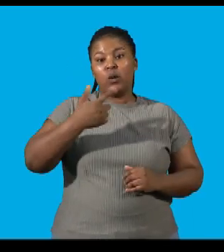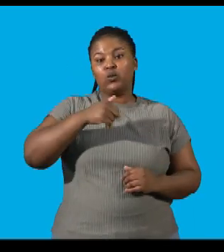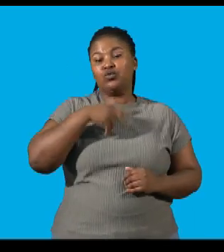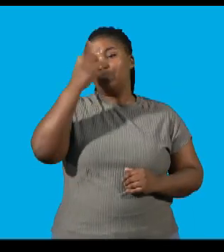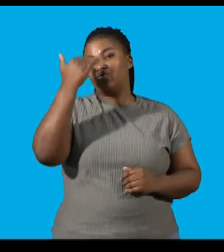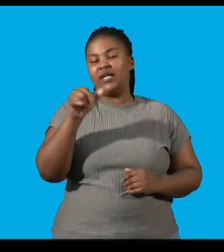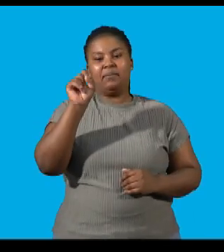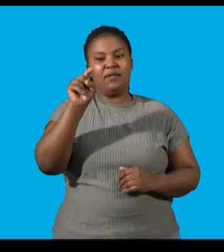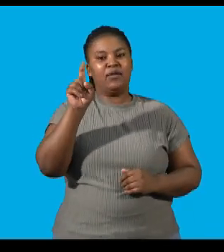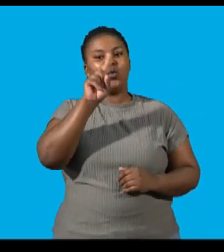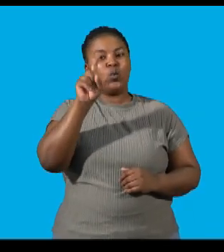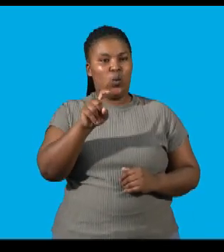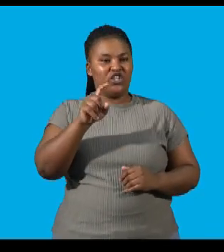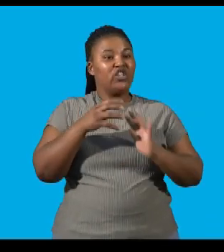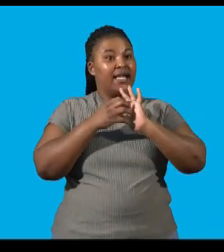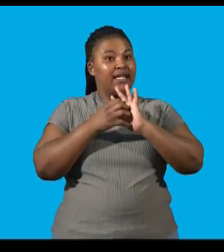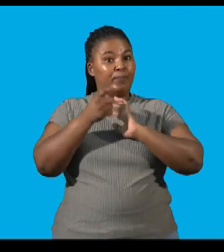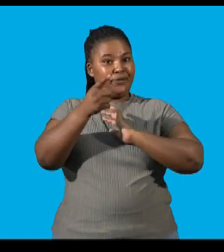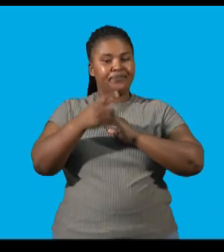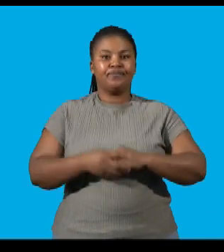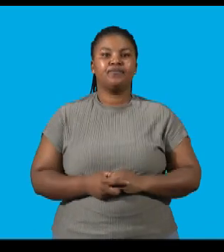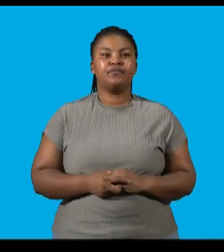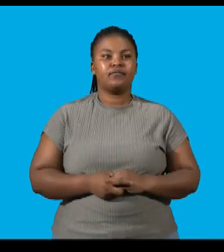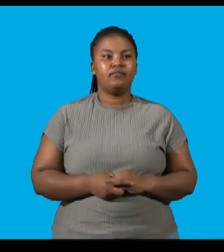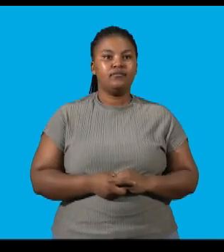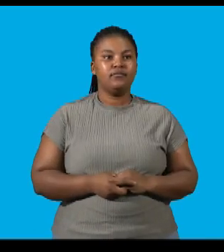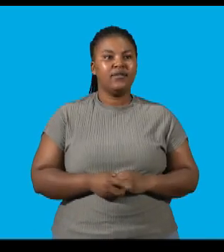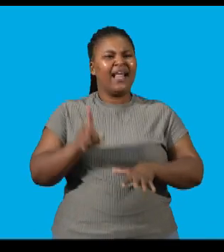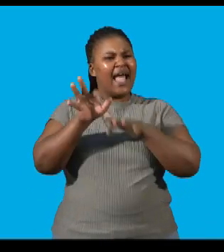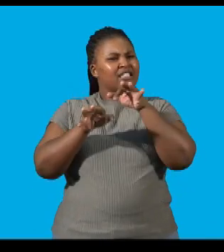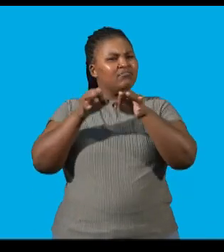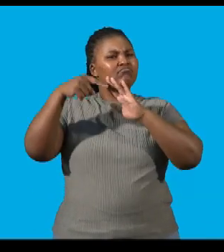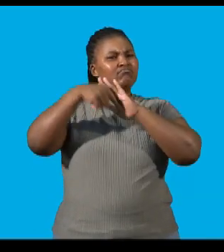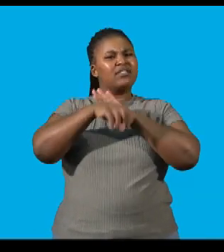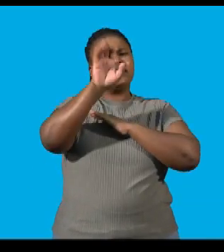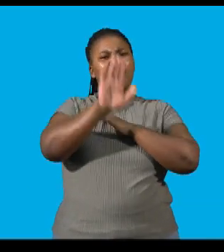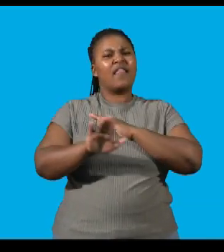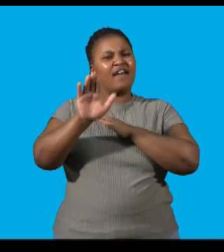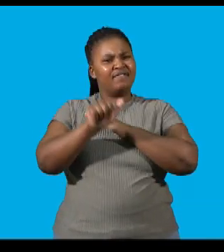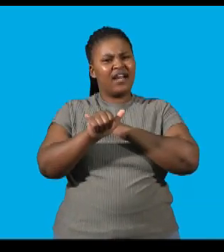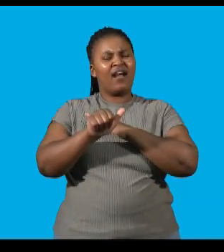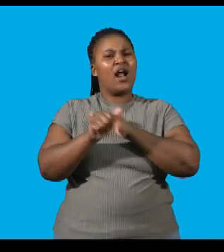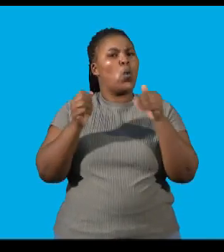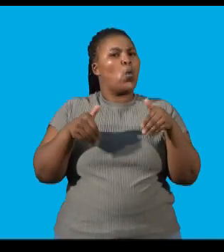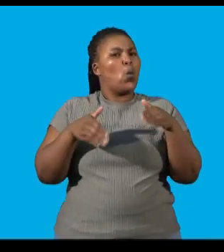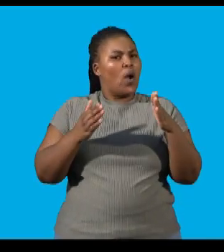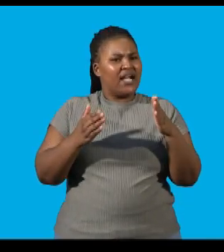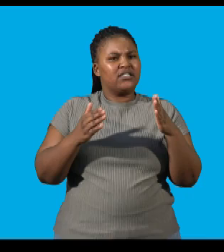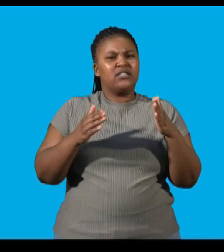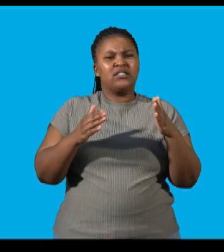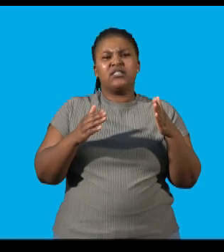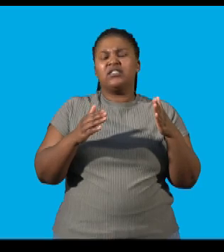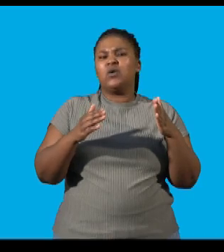at this question as an example, which says, discuss in detail South Africa's initiatives